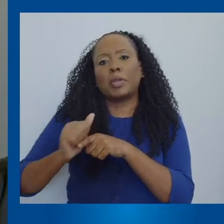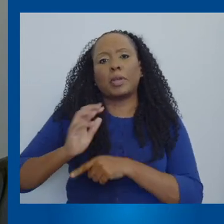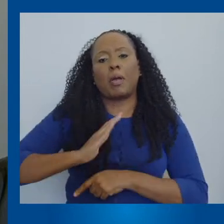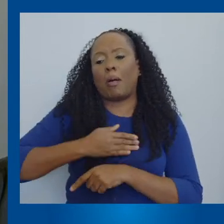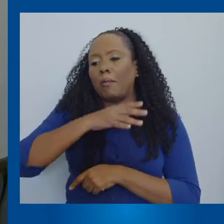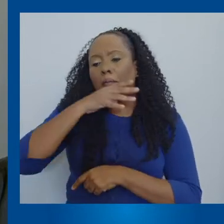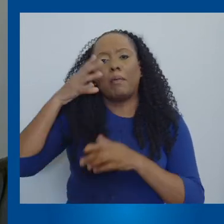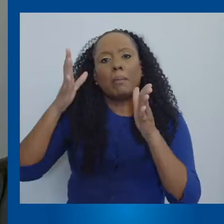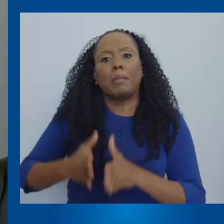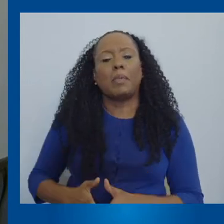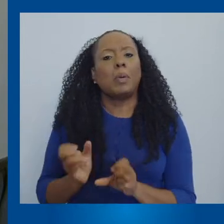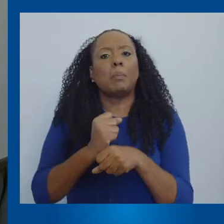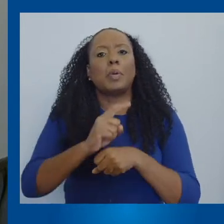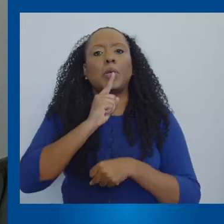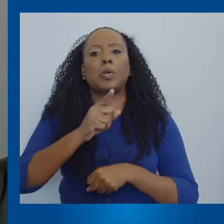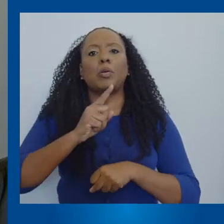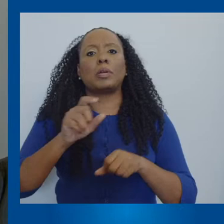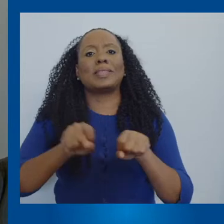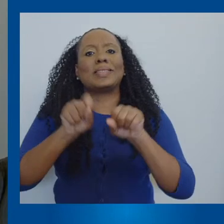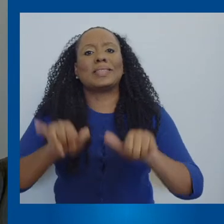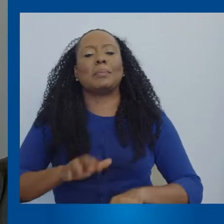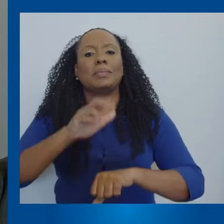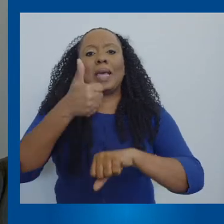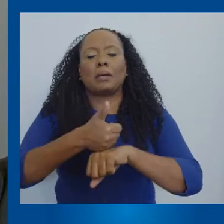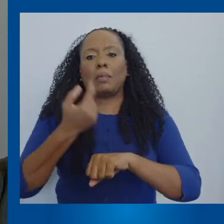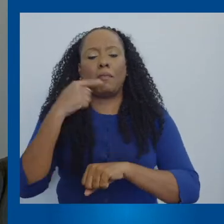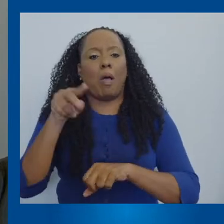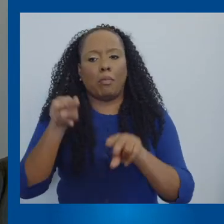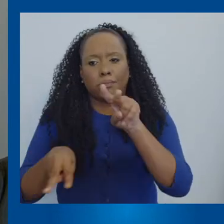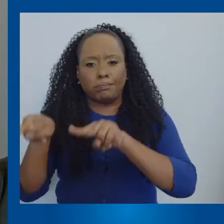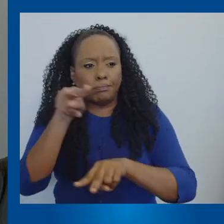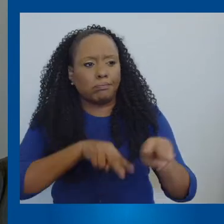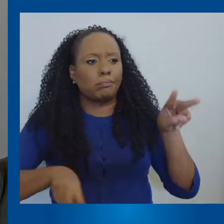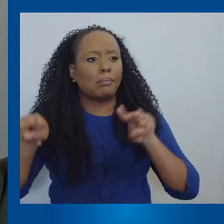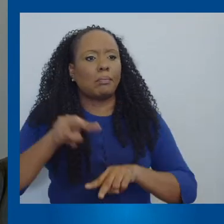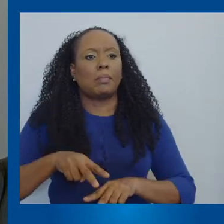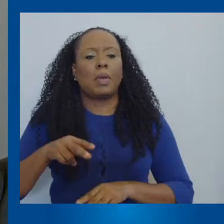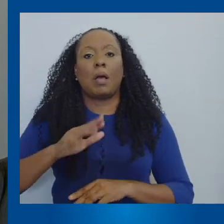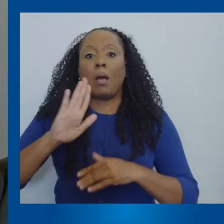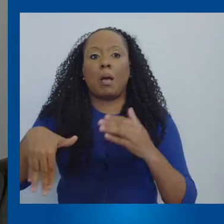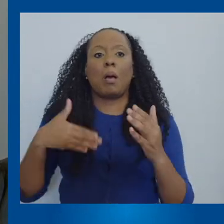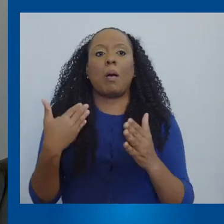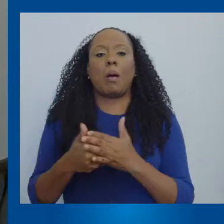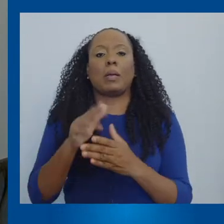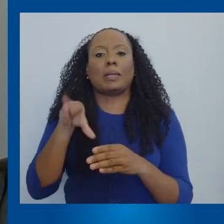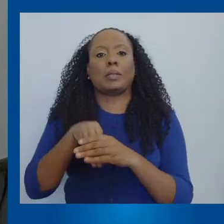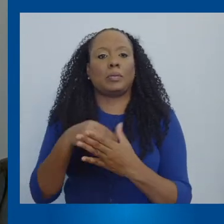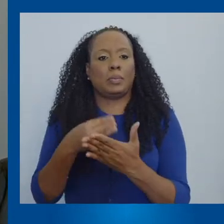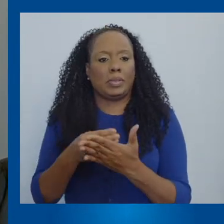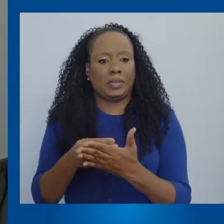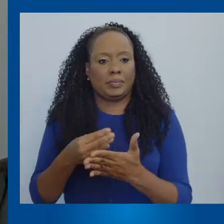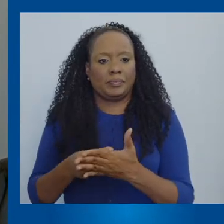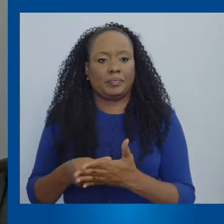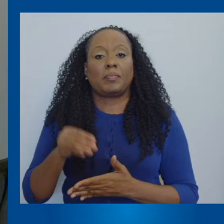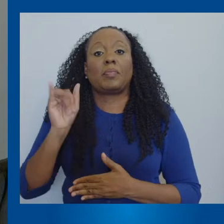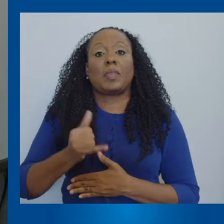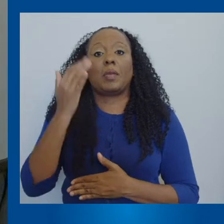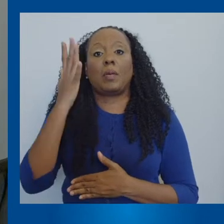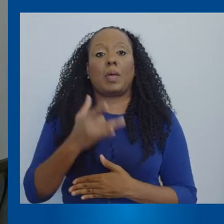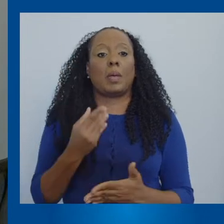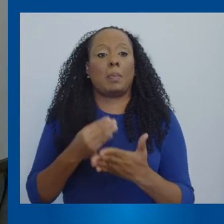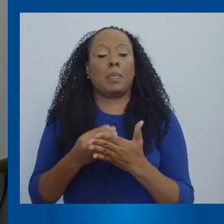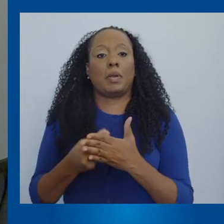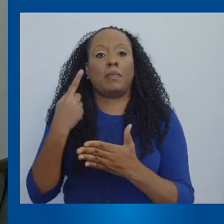we have systems to monitor. All of this takes money. And that is why I say it comes right back down to funding for